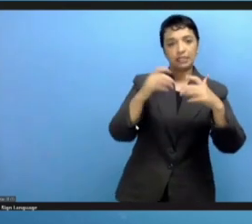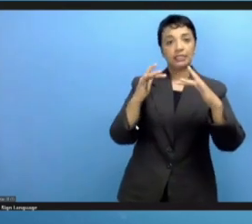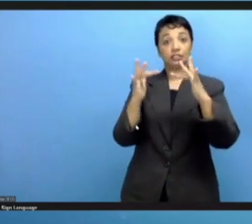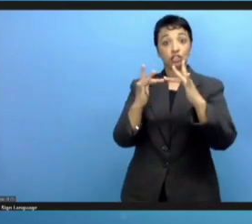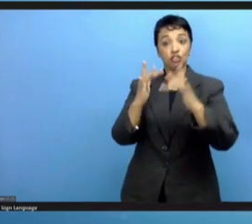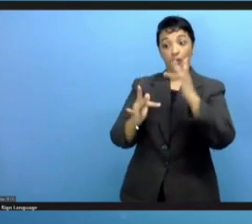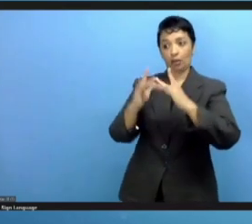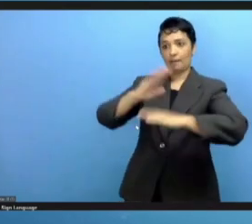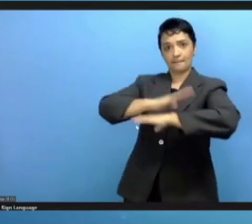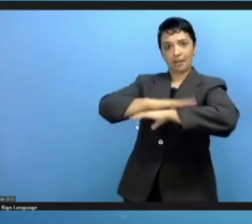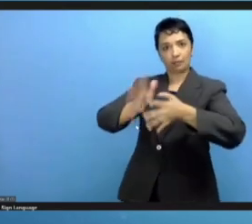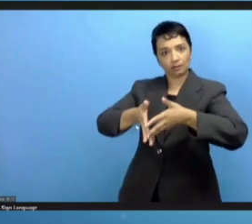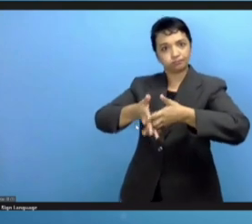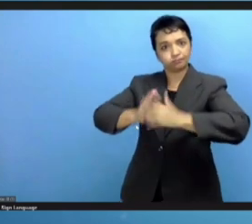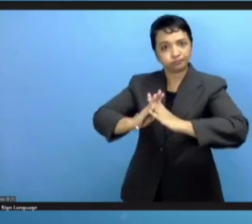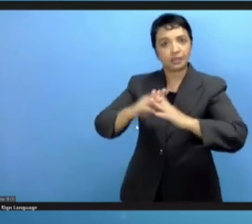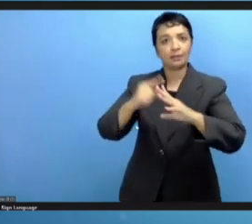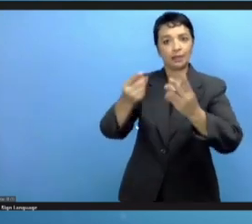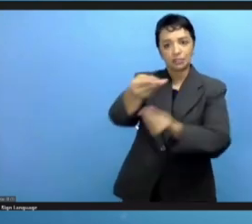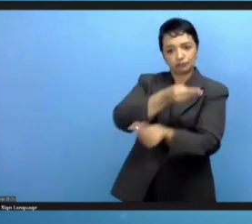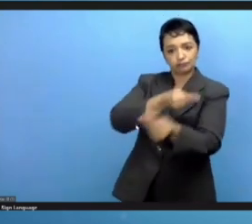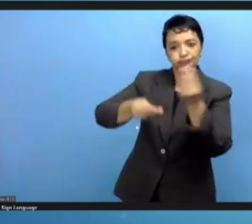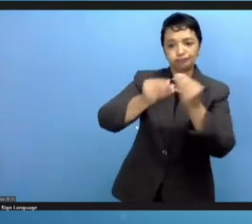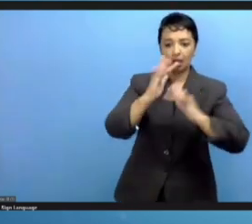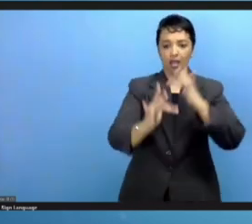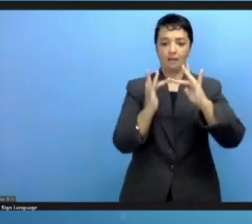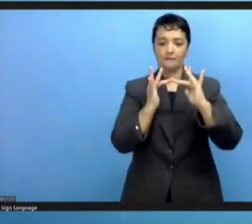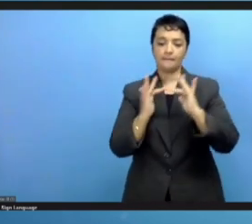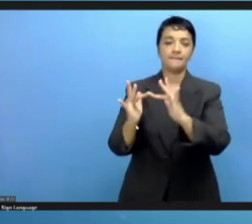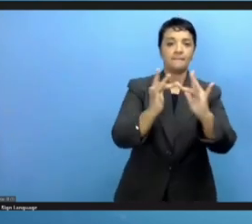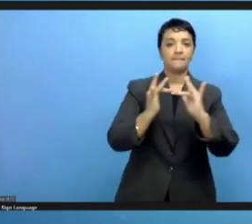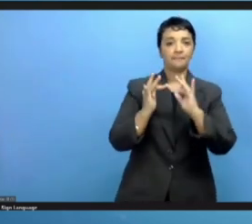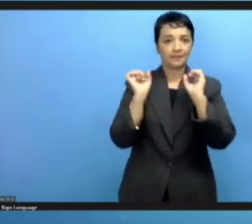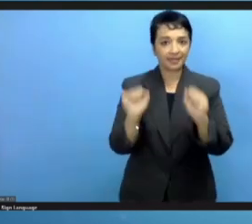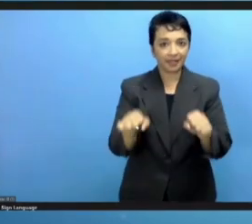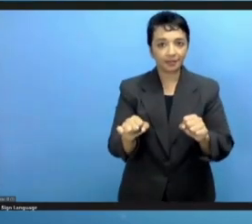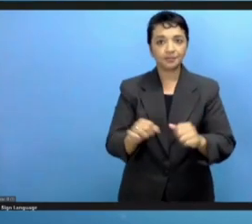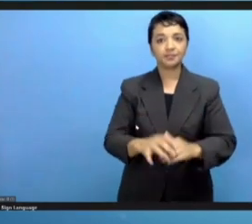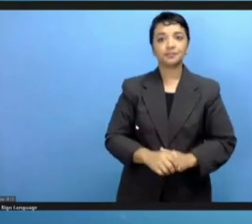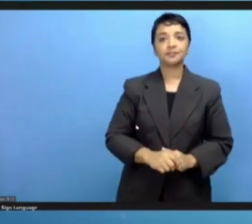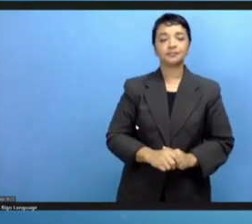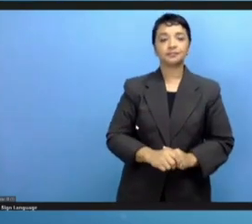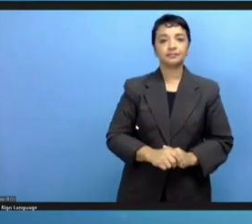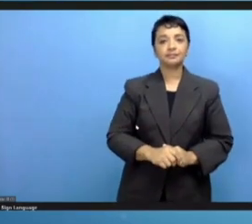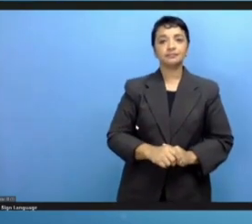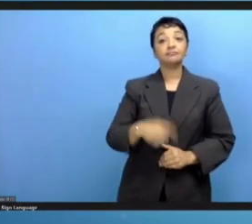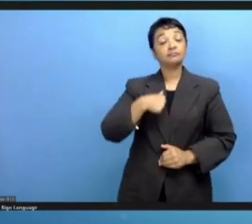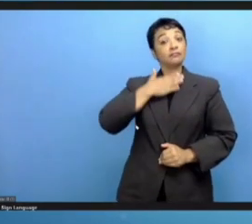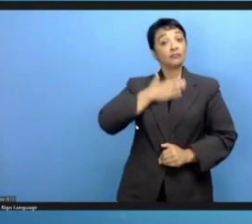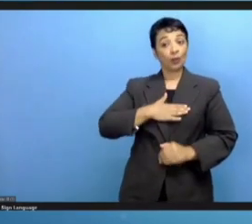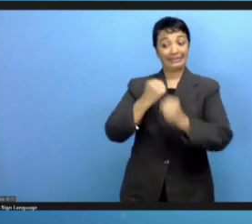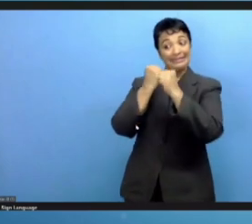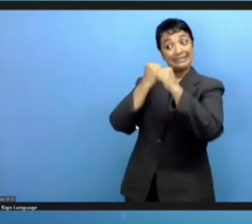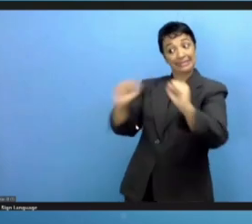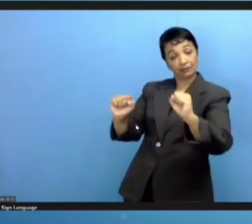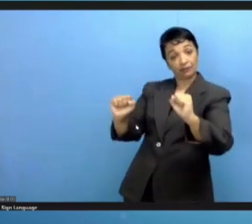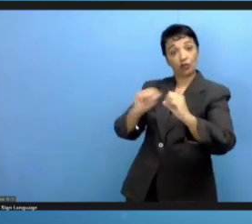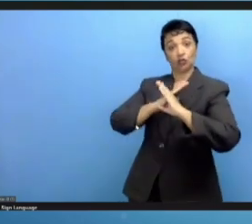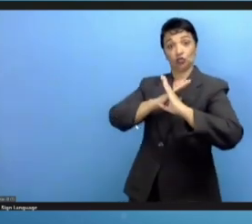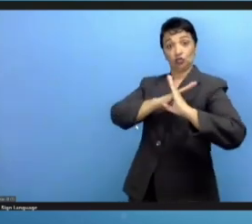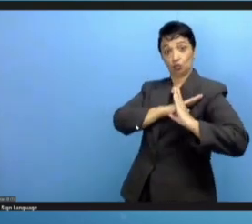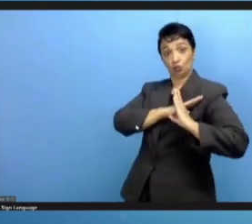digital ecosystem. In efforts to enabling safety, security, and accountability,